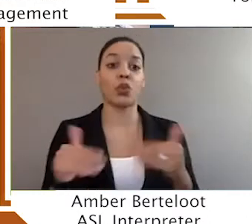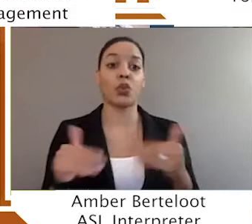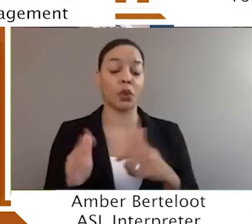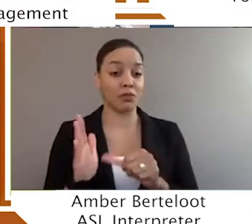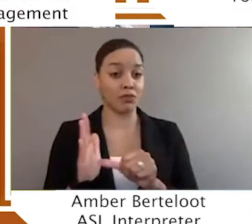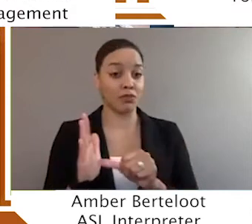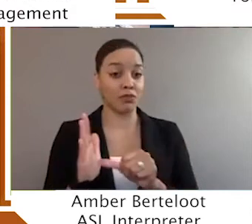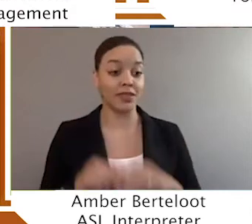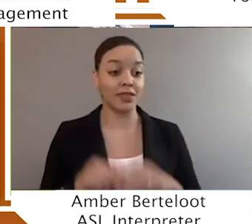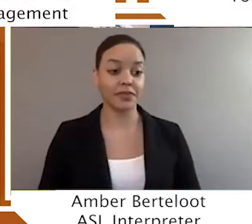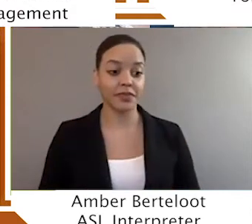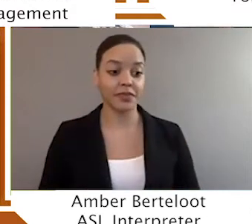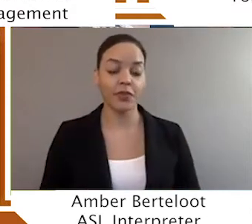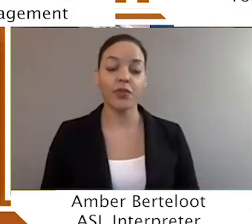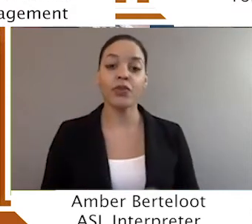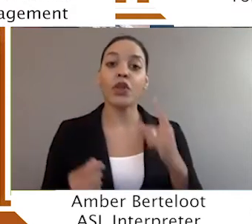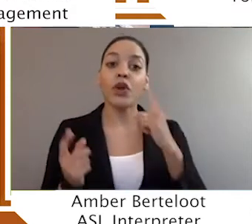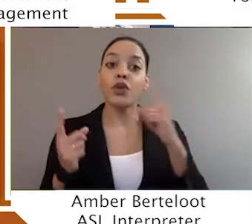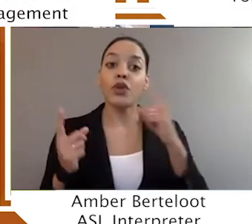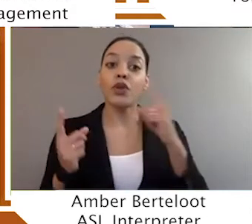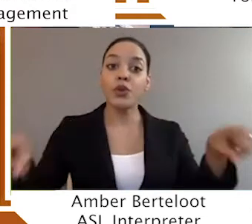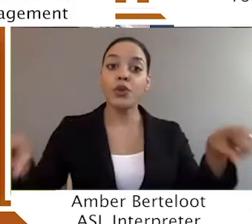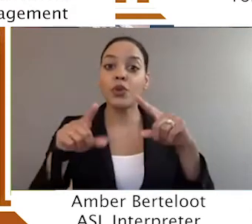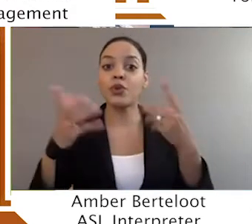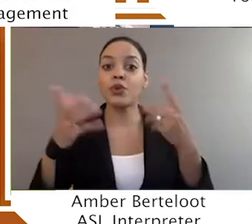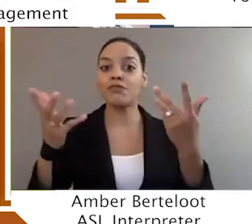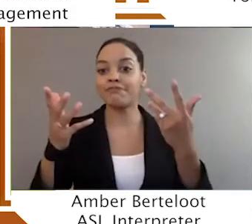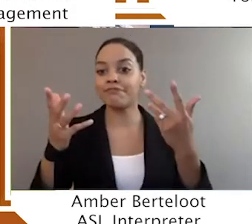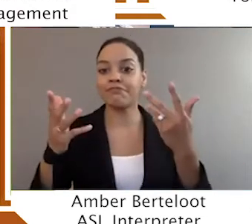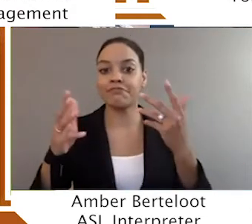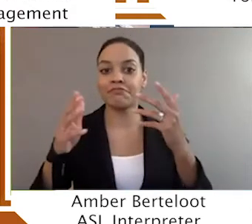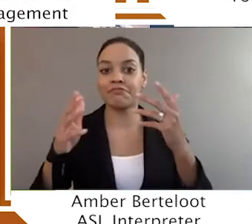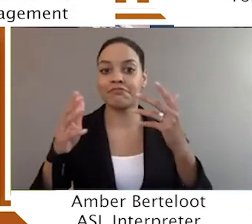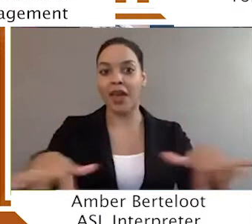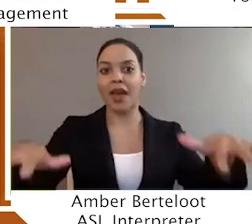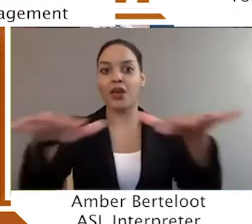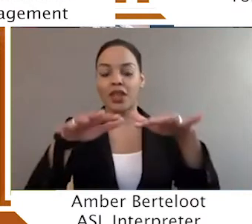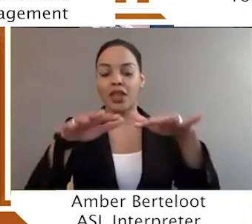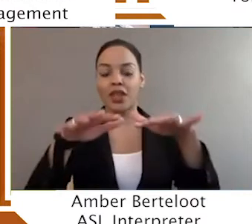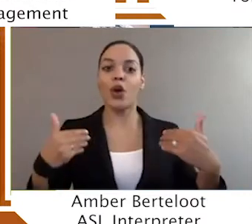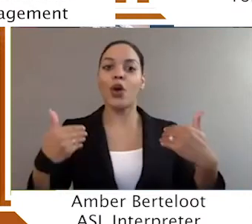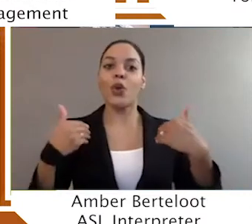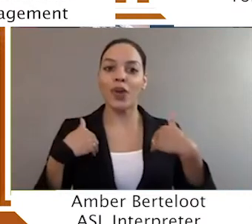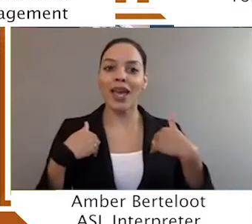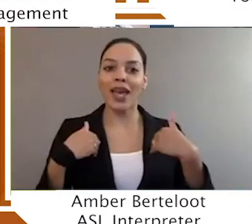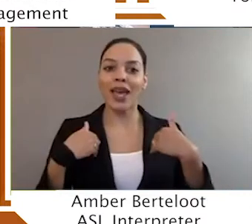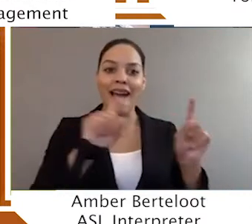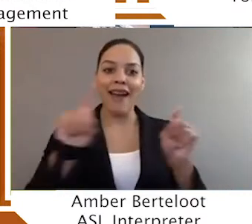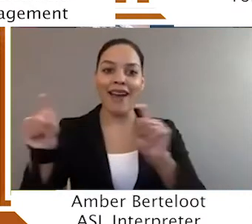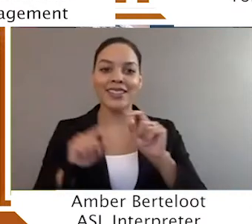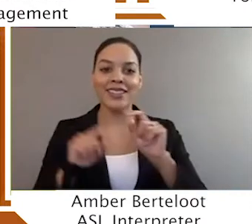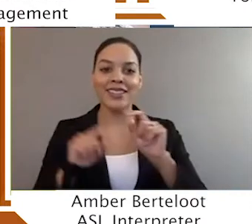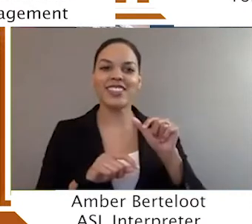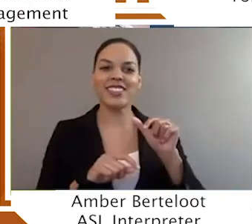So for all you in the open space world, we had the guest provide us with some memes, some